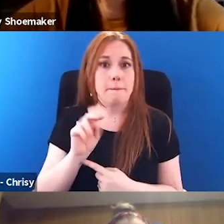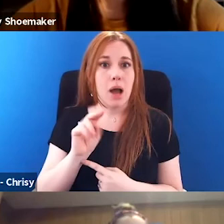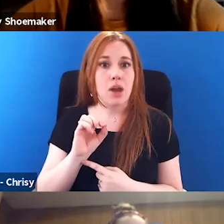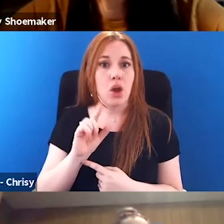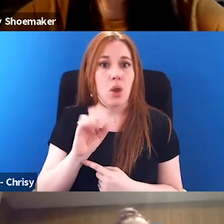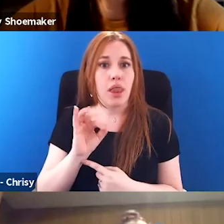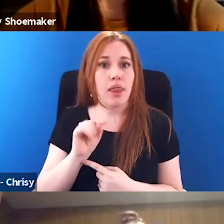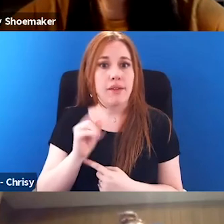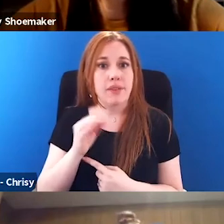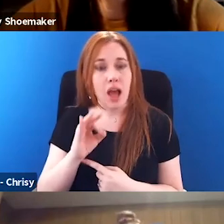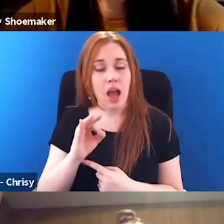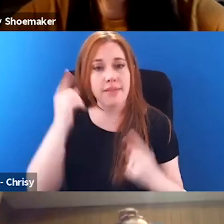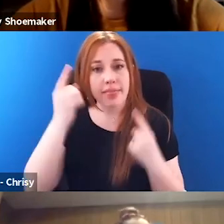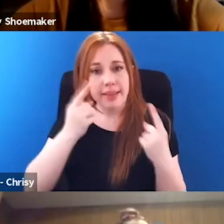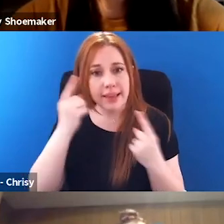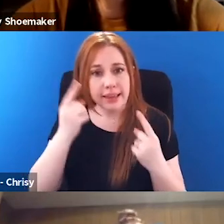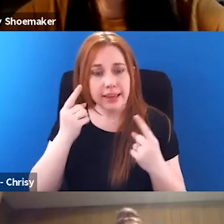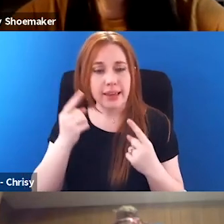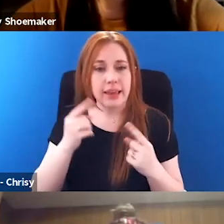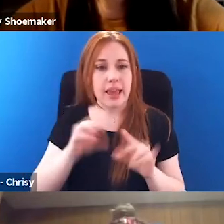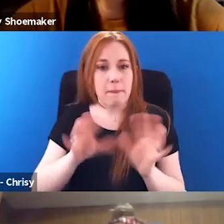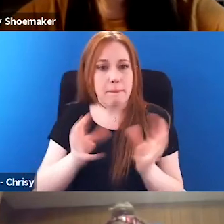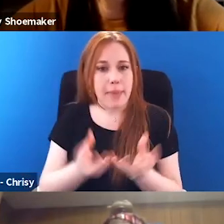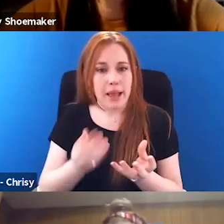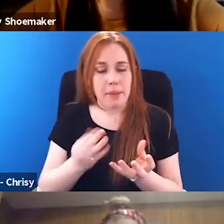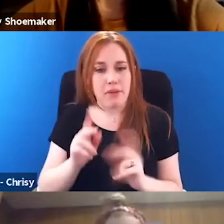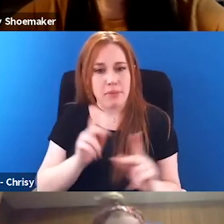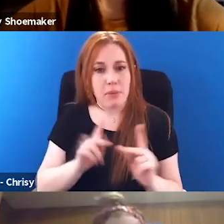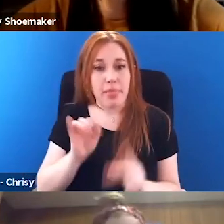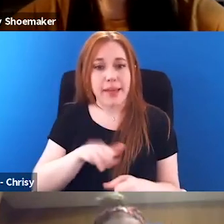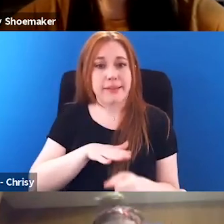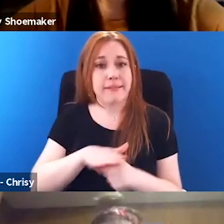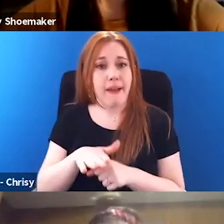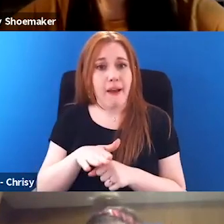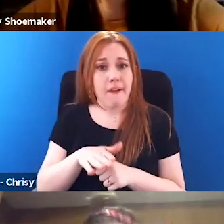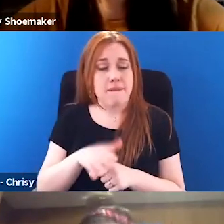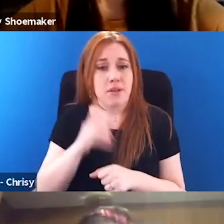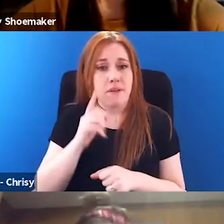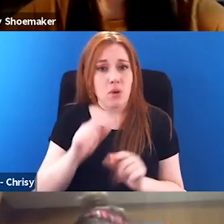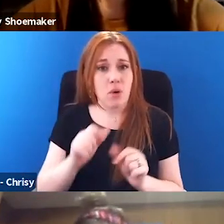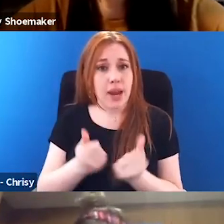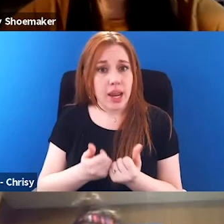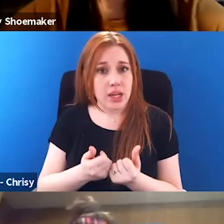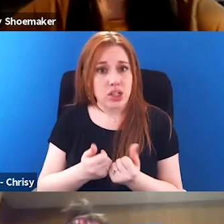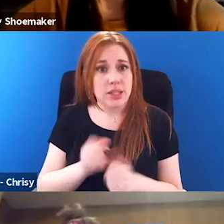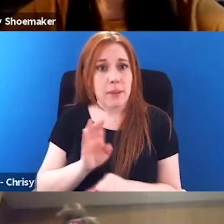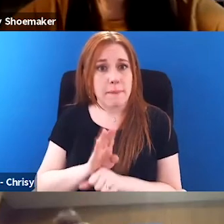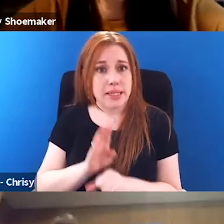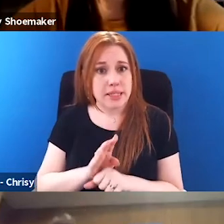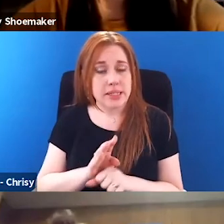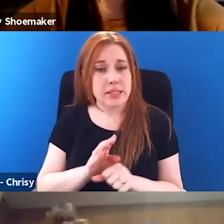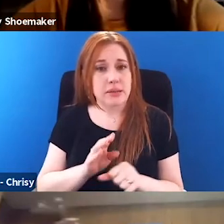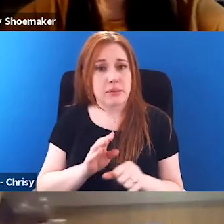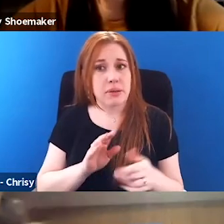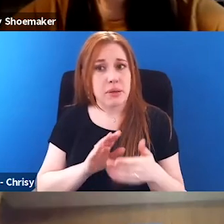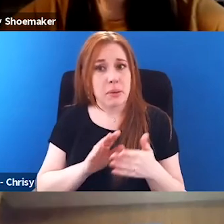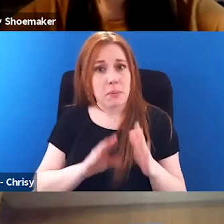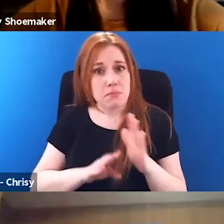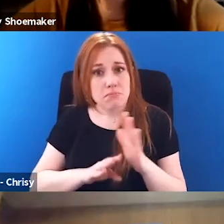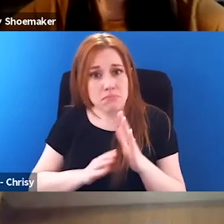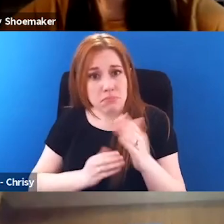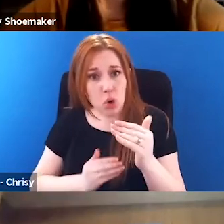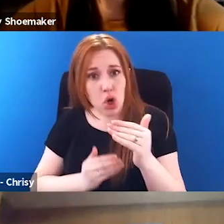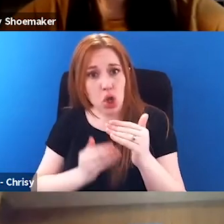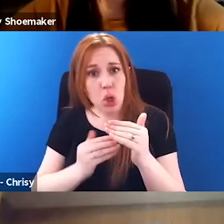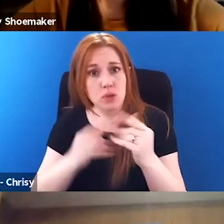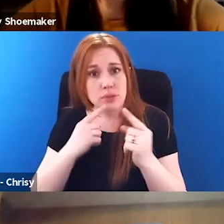thinking and a monolith in terms of the makeup of people are going to move our agencies and our businesses closer to being successful in those